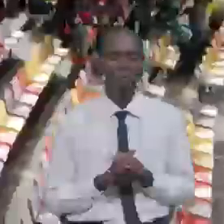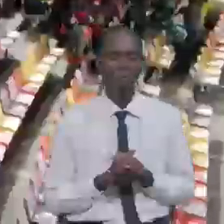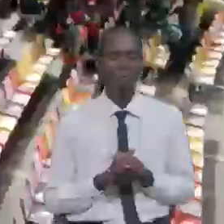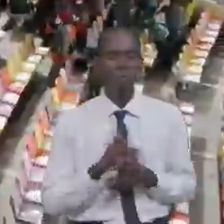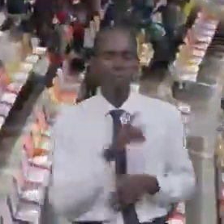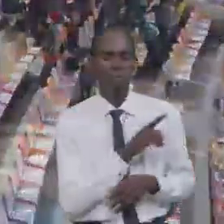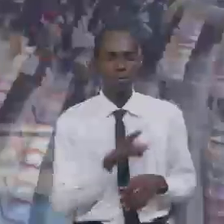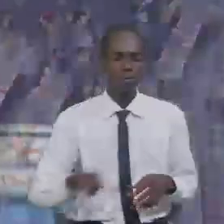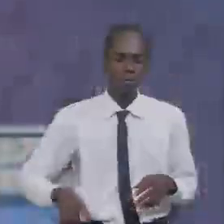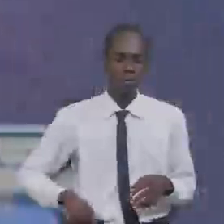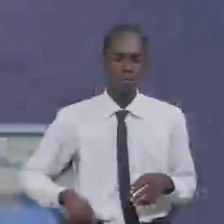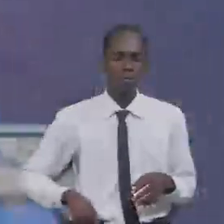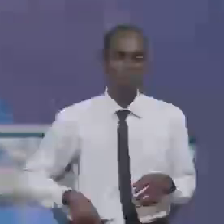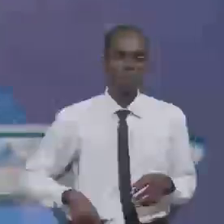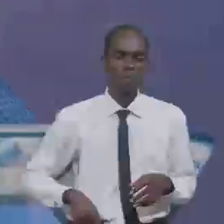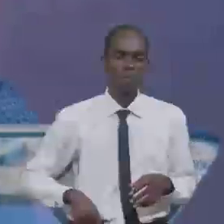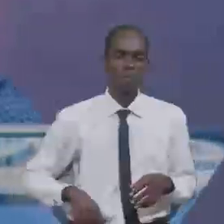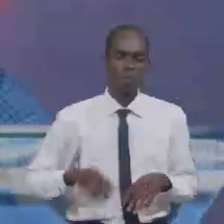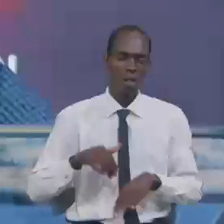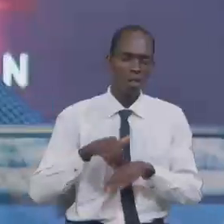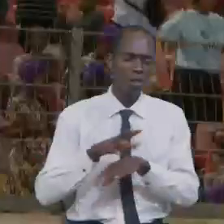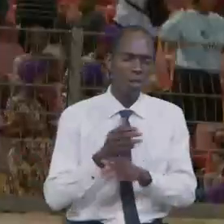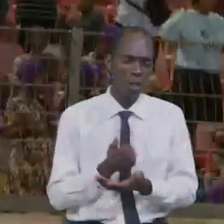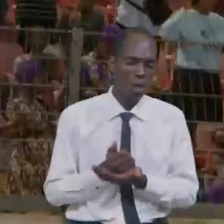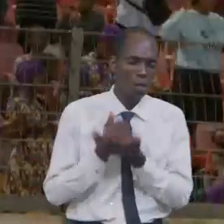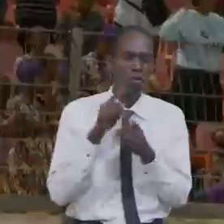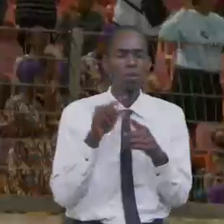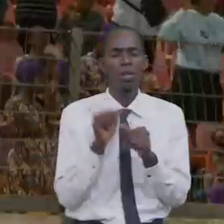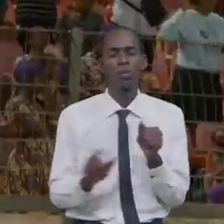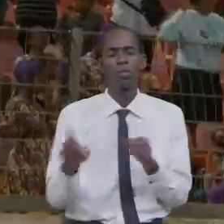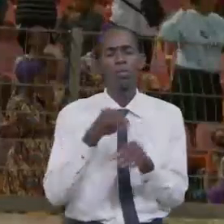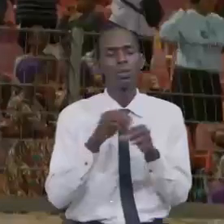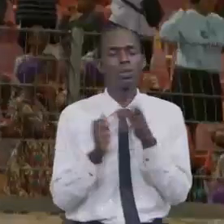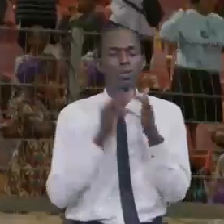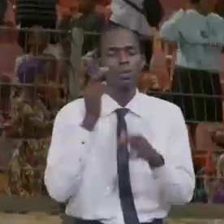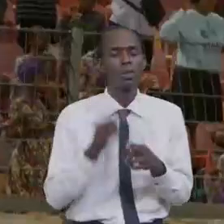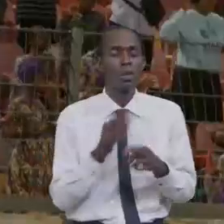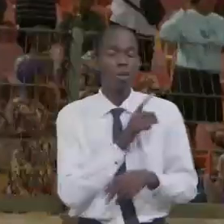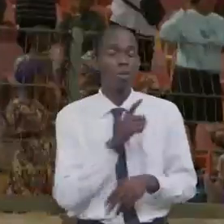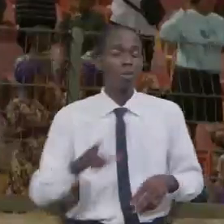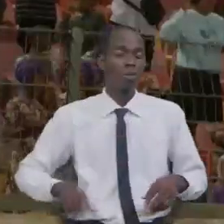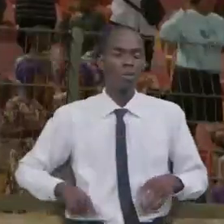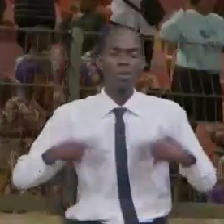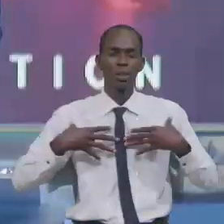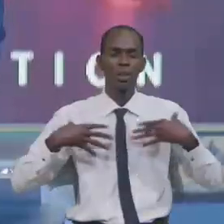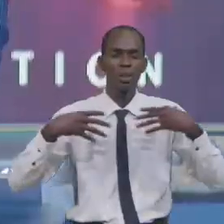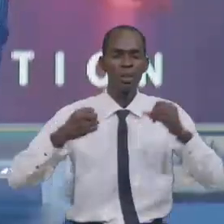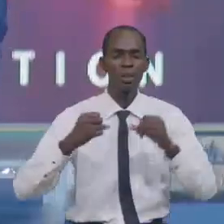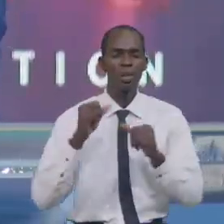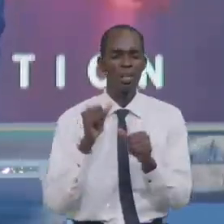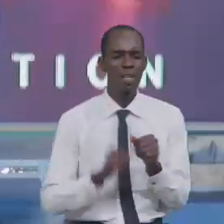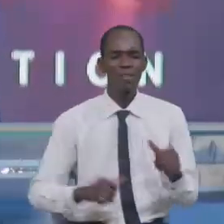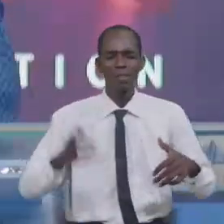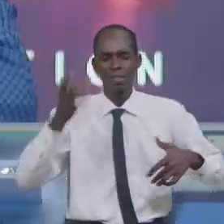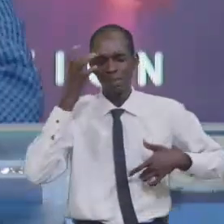Lord, send help to everyone. Lord, heal every disease